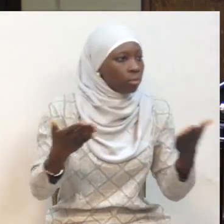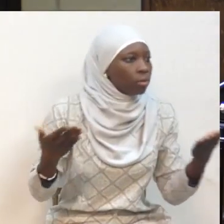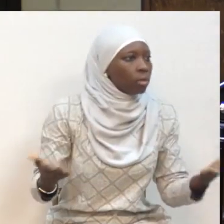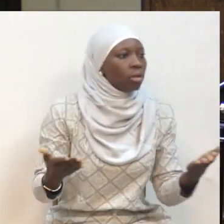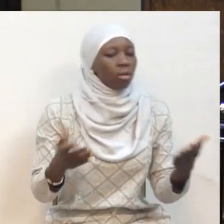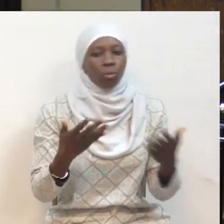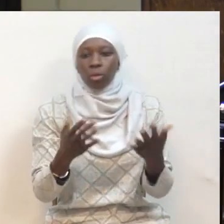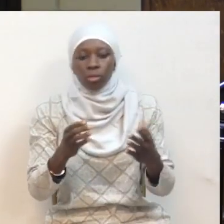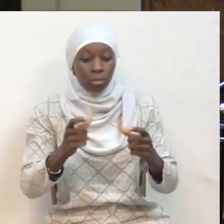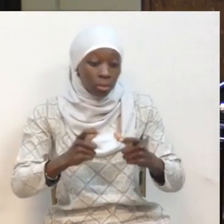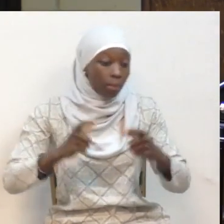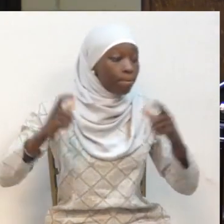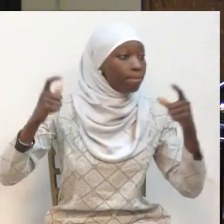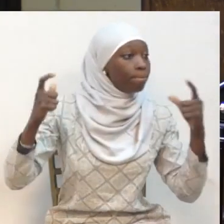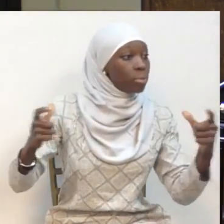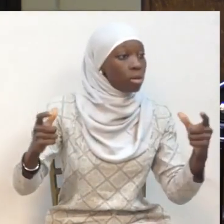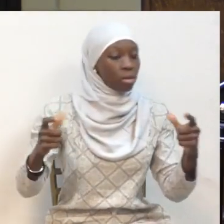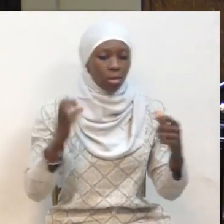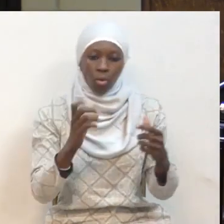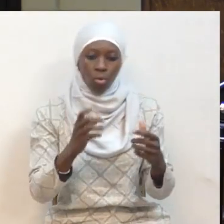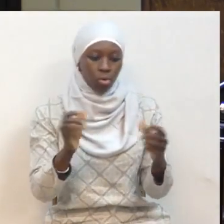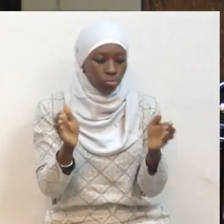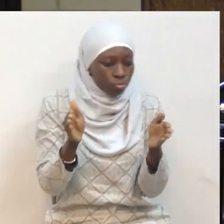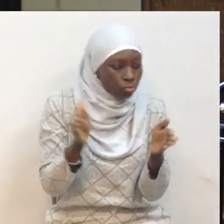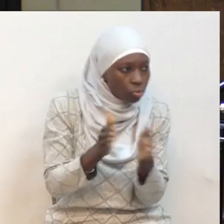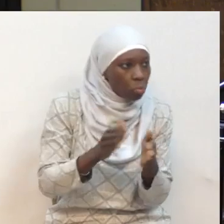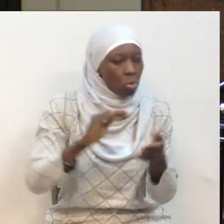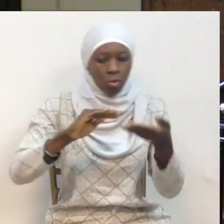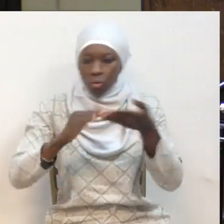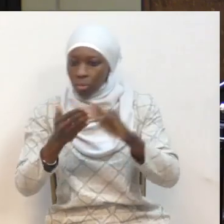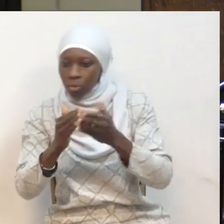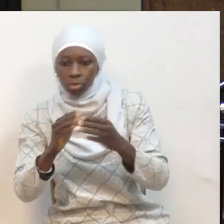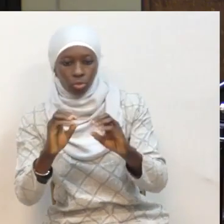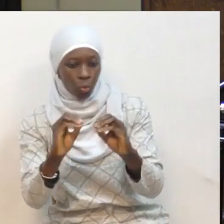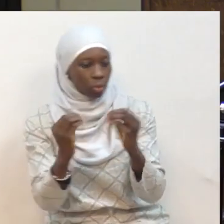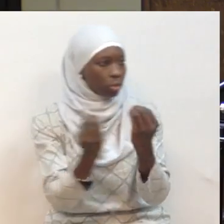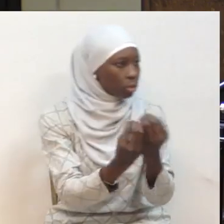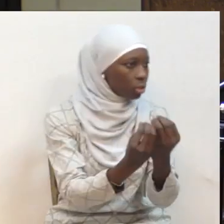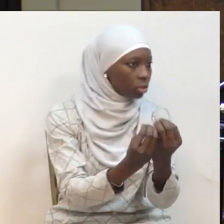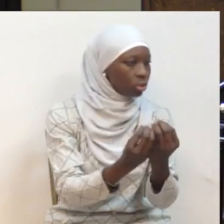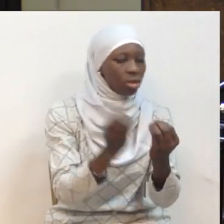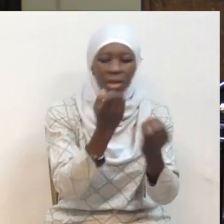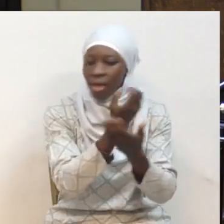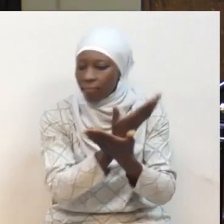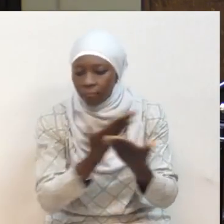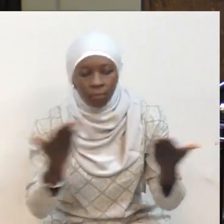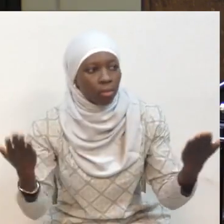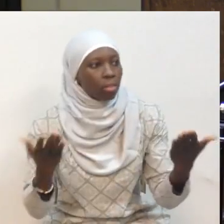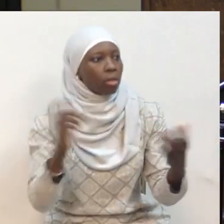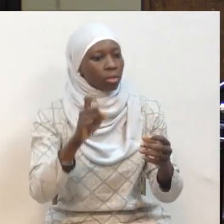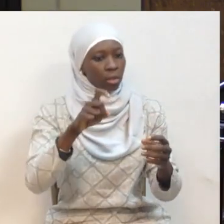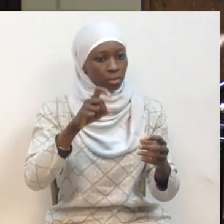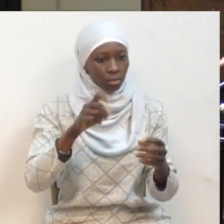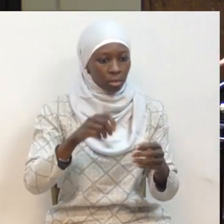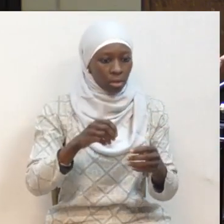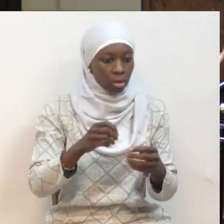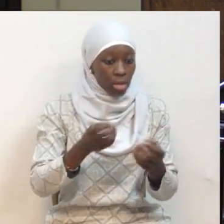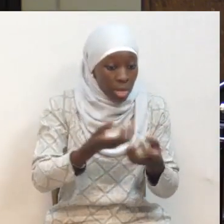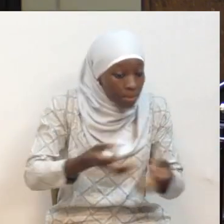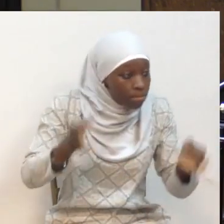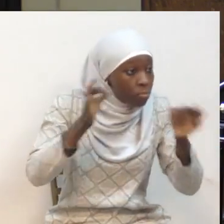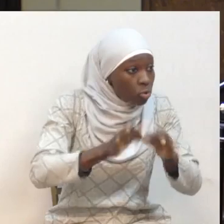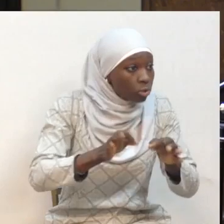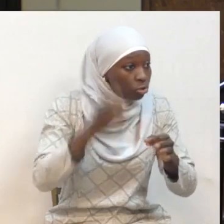clan, a community issue or community organization. Everything that matters to the